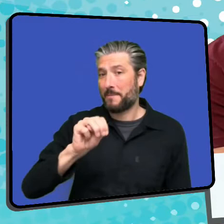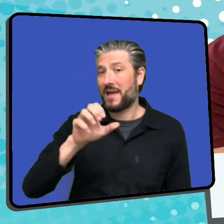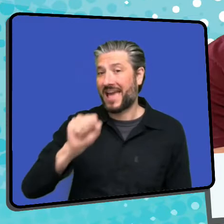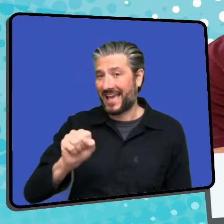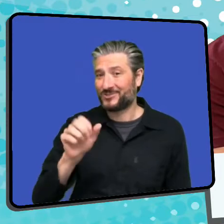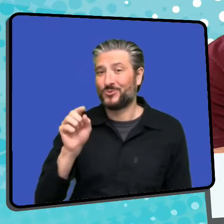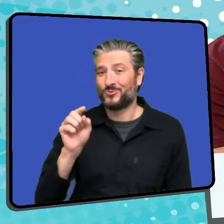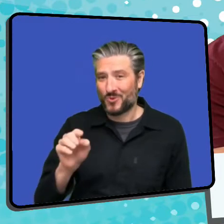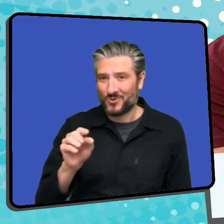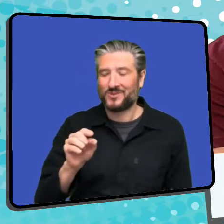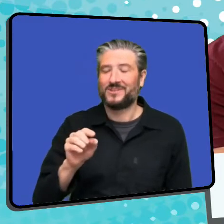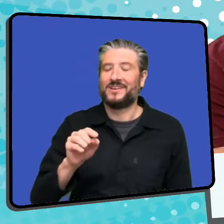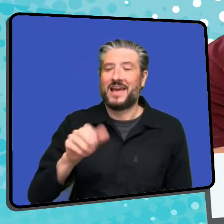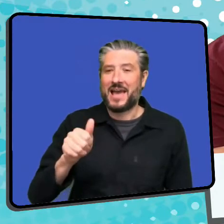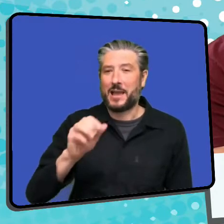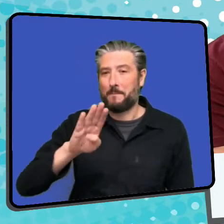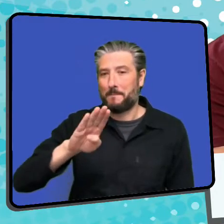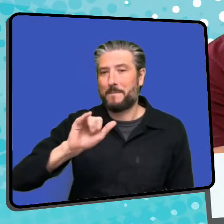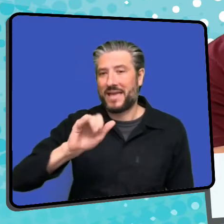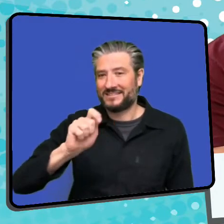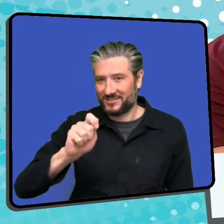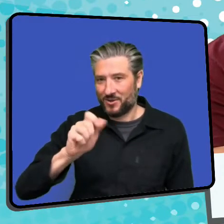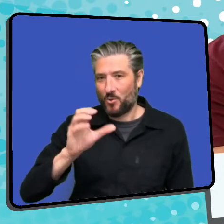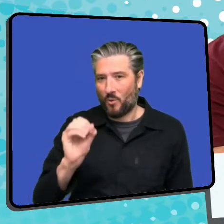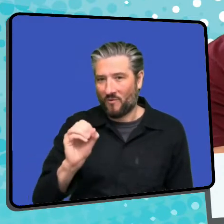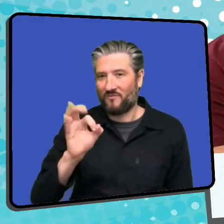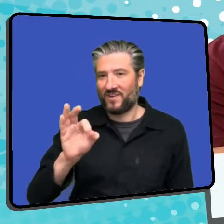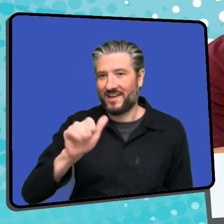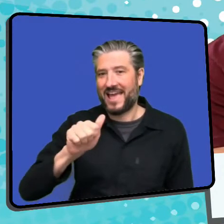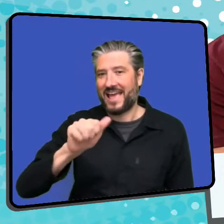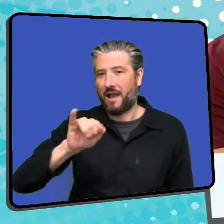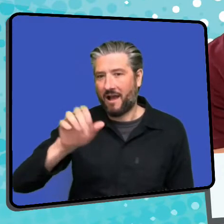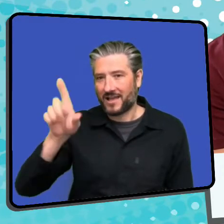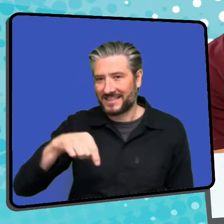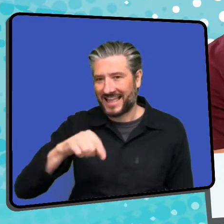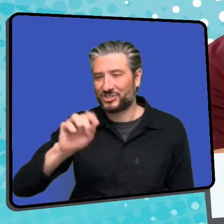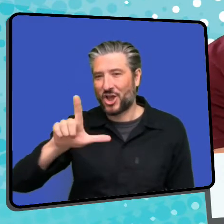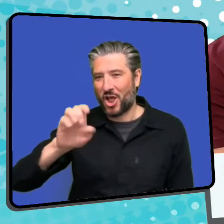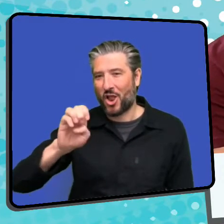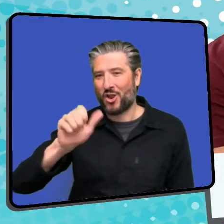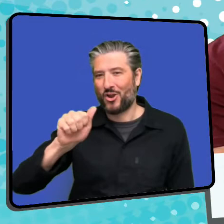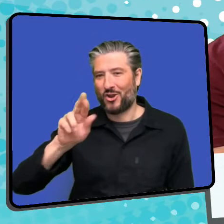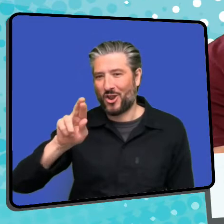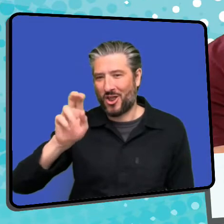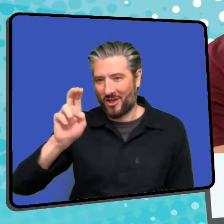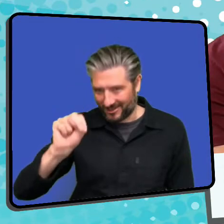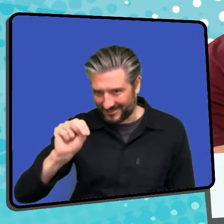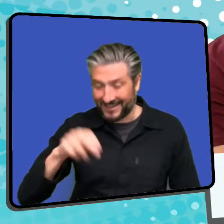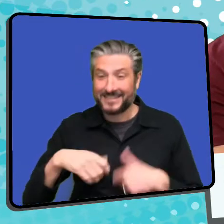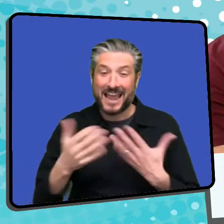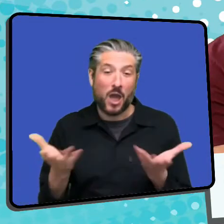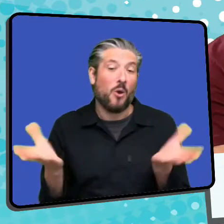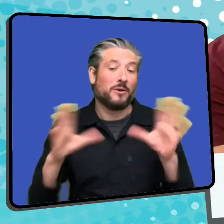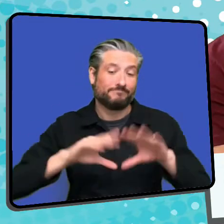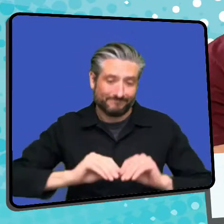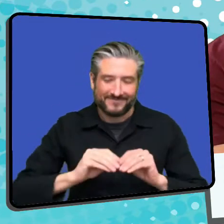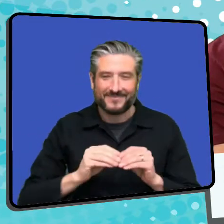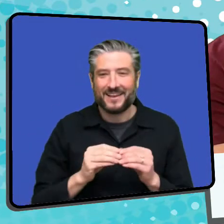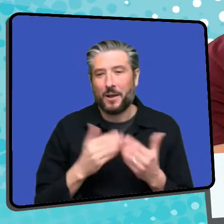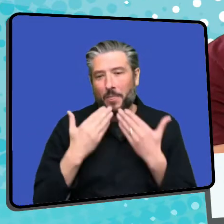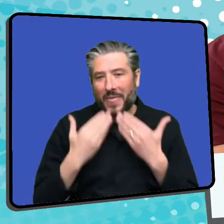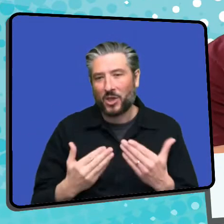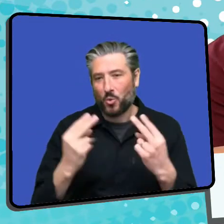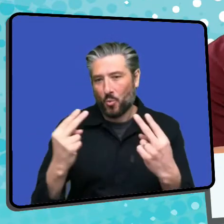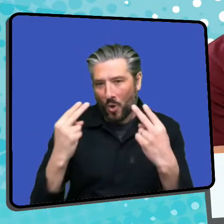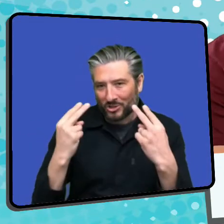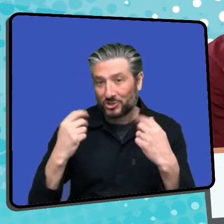aka.ms/abitofai-learn. But we will wrap up. We have 20 seconds. Thank you so much for joining us today. We're here every Thursday at the same